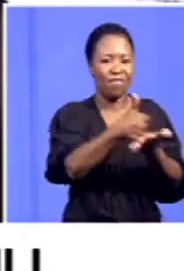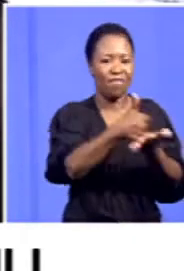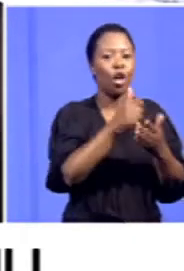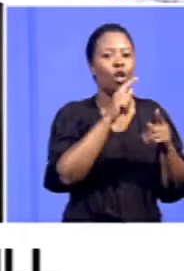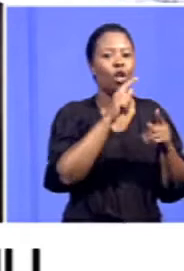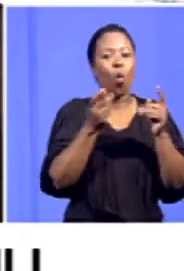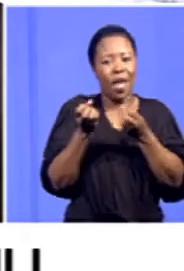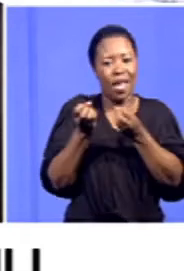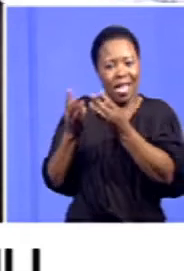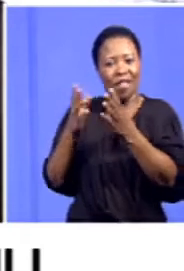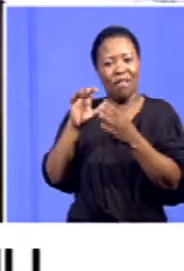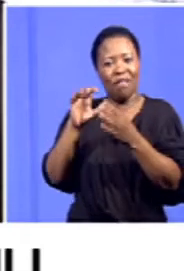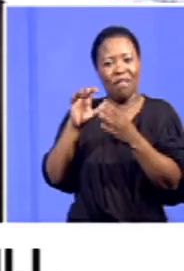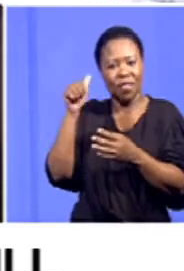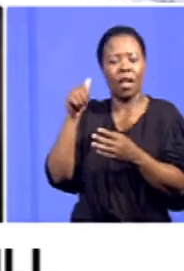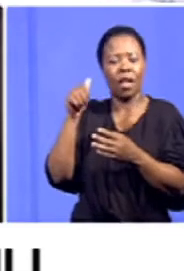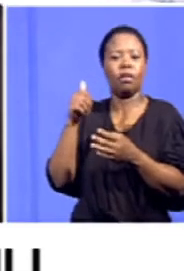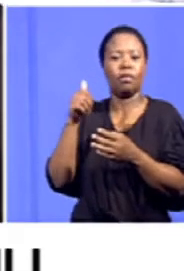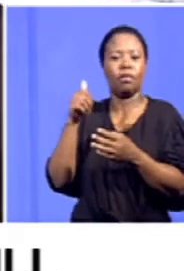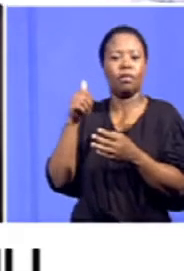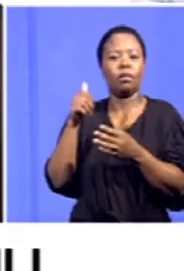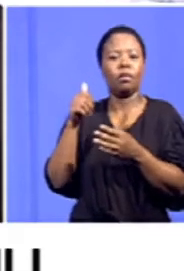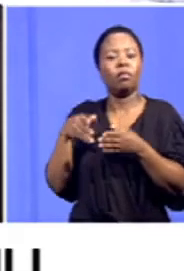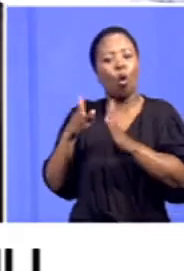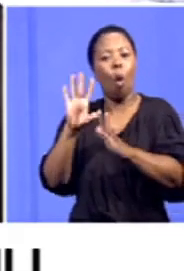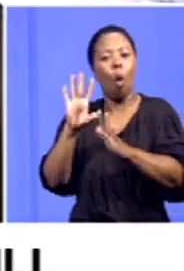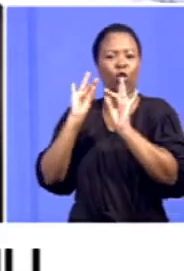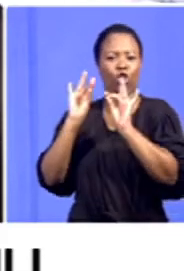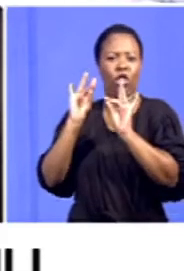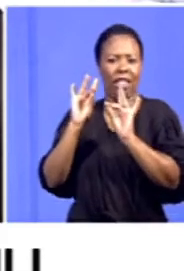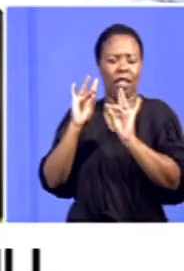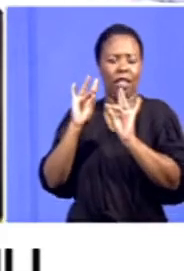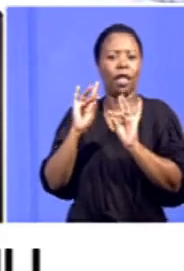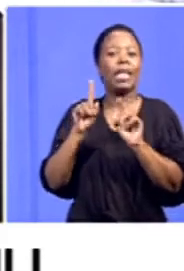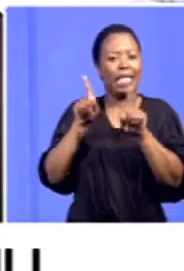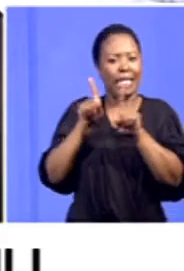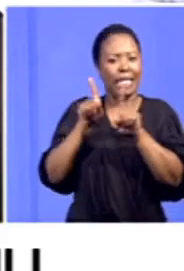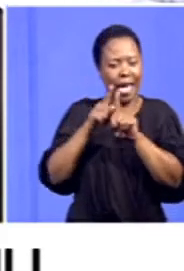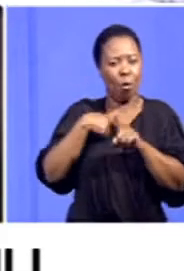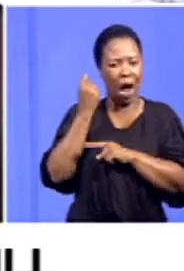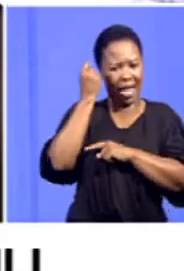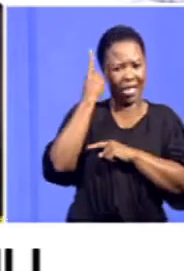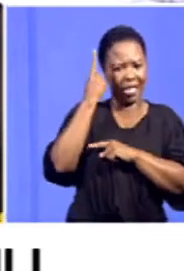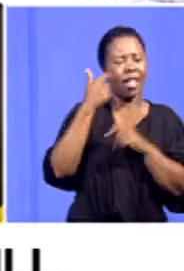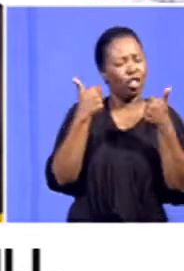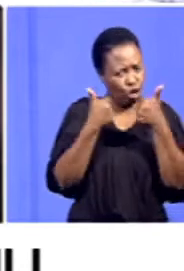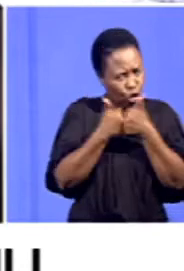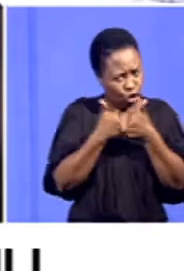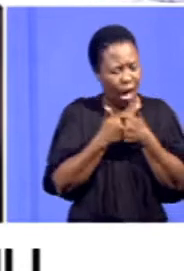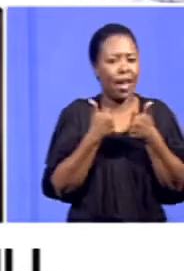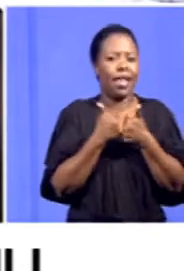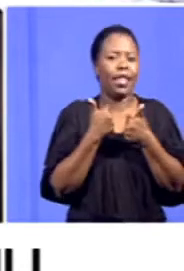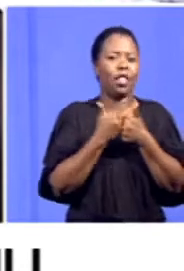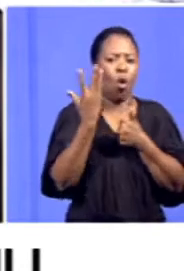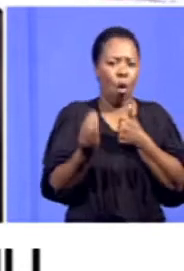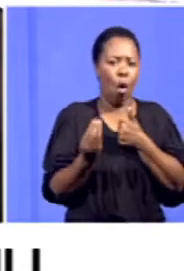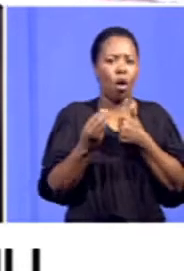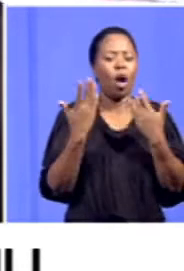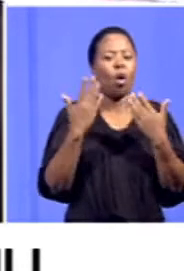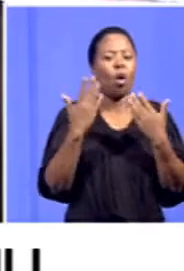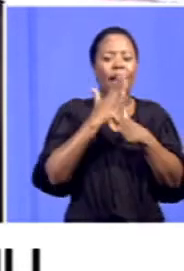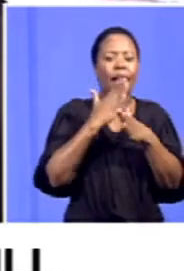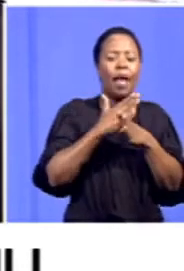is not in the collective national interest. We fully understand, of course, that there is a challenge of very rigid labor laws